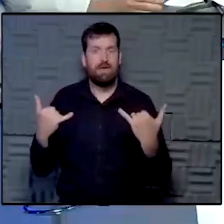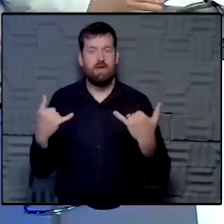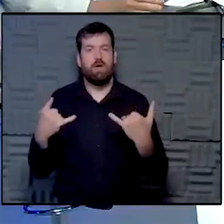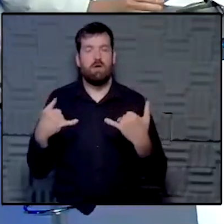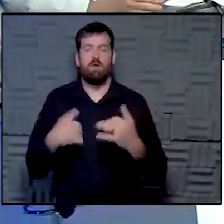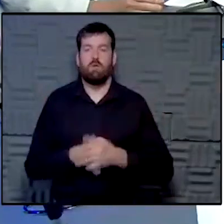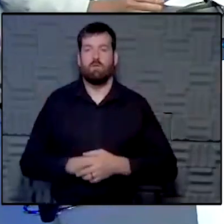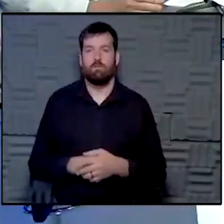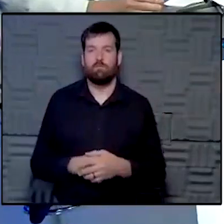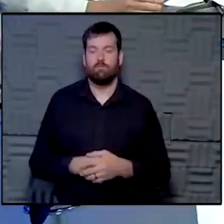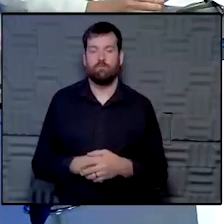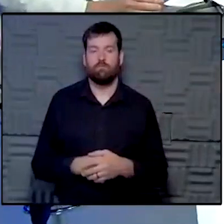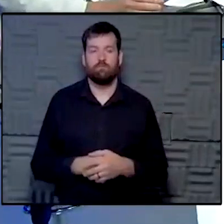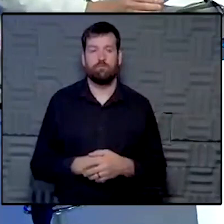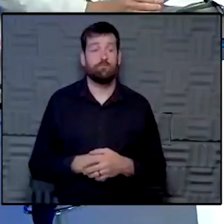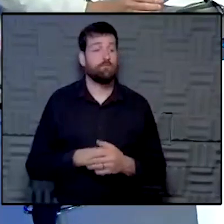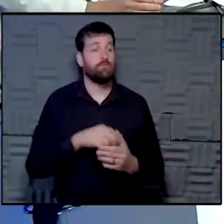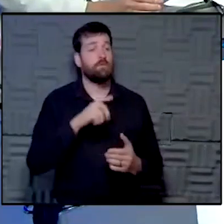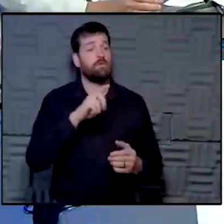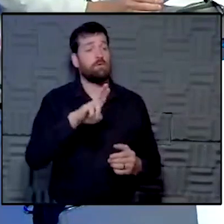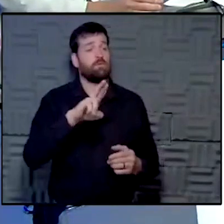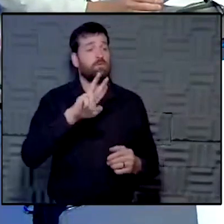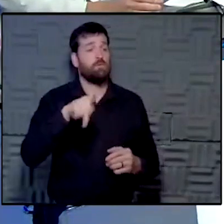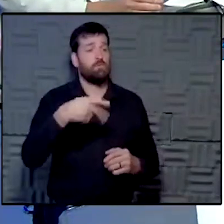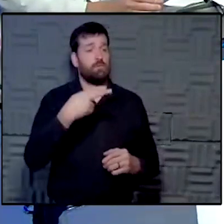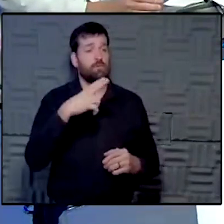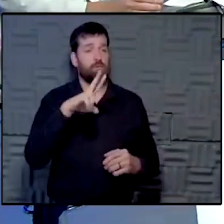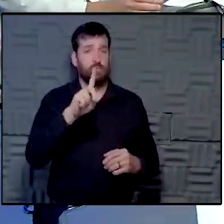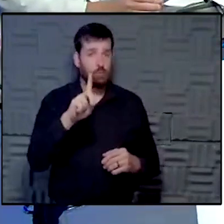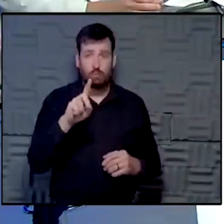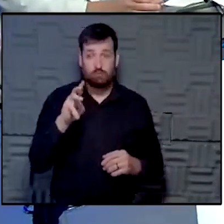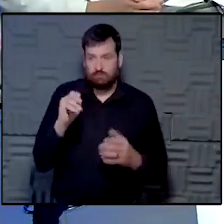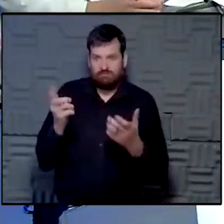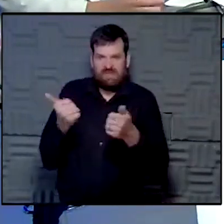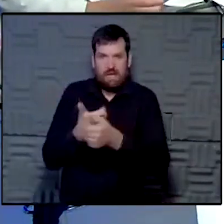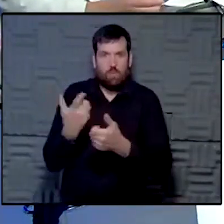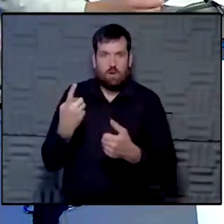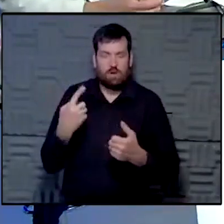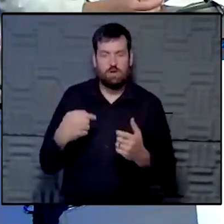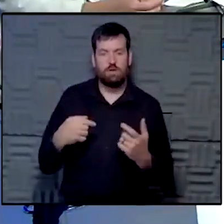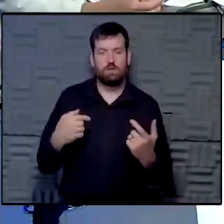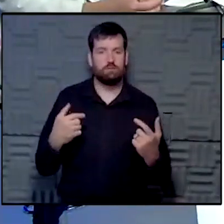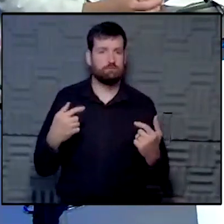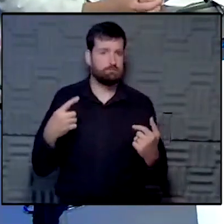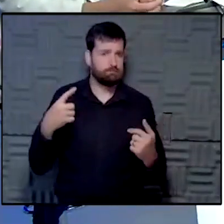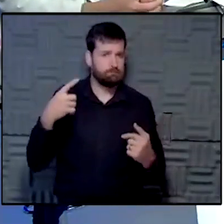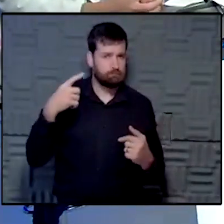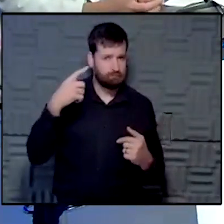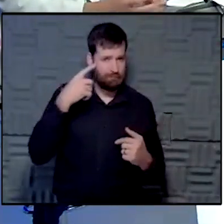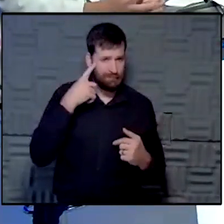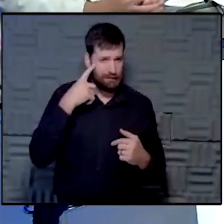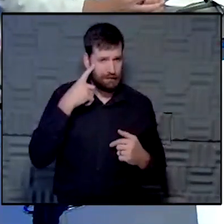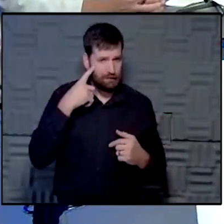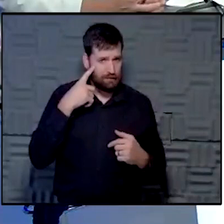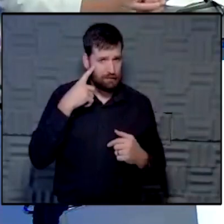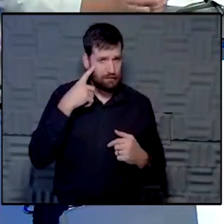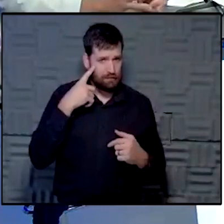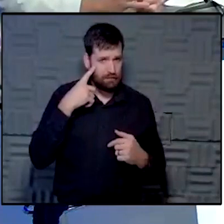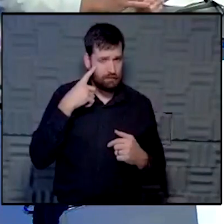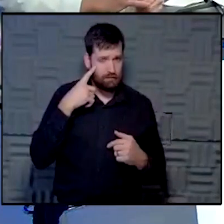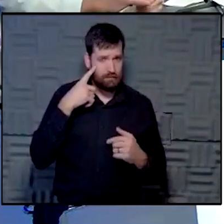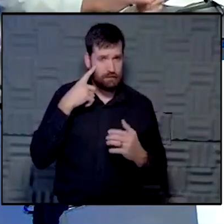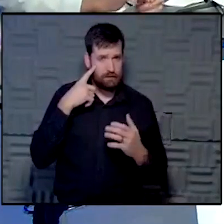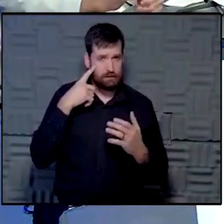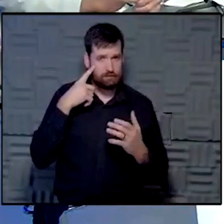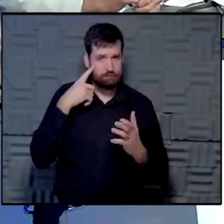Okay. So, Dr. Pahud or Mario or anybody, Do we think that we're going to be able to change the rules